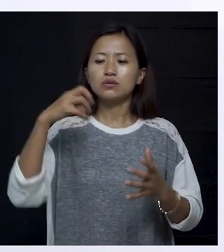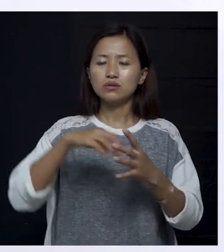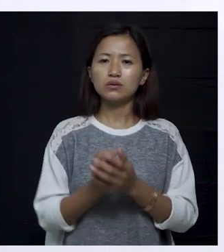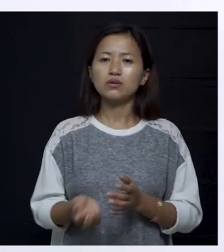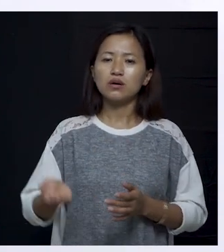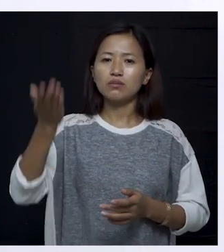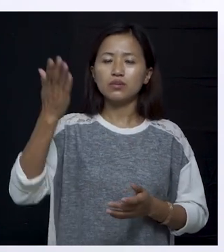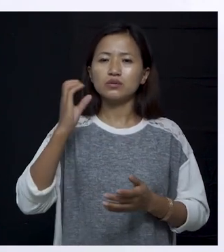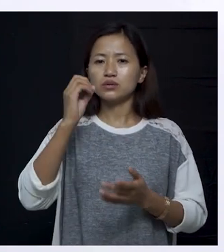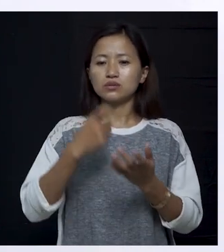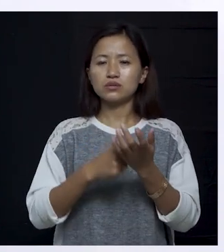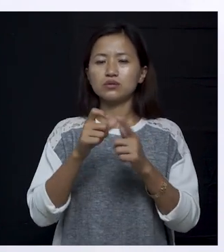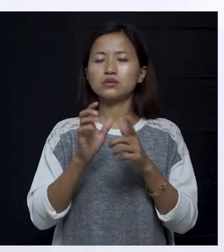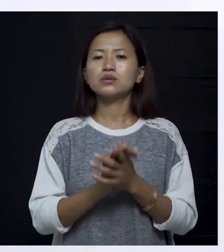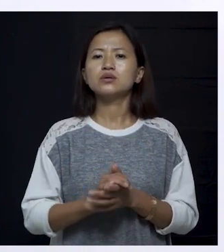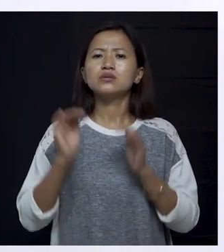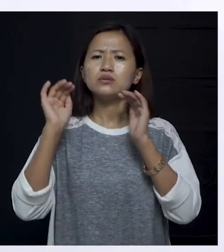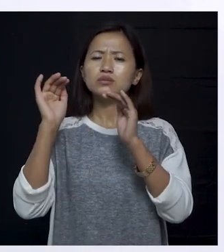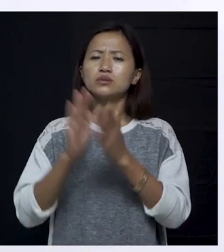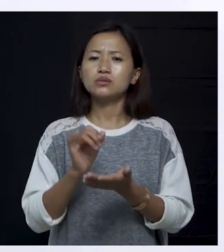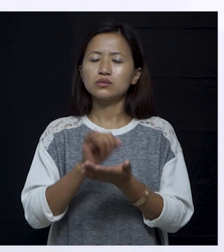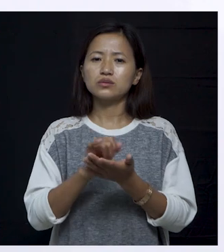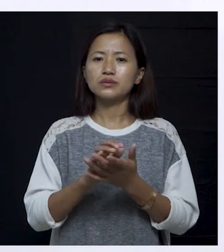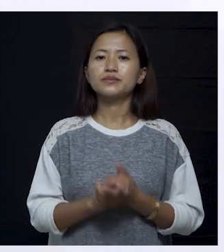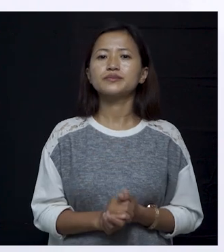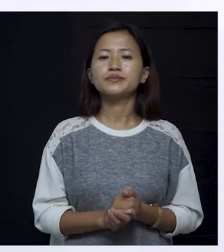upper court. They are not supposed to do that. So that is what we